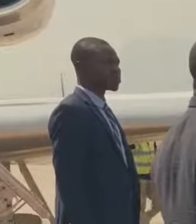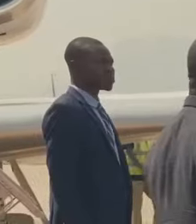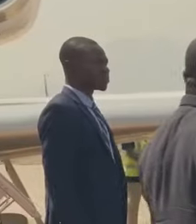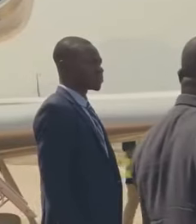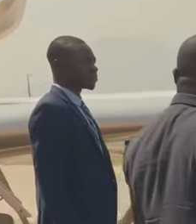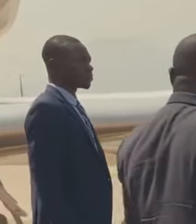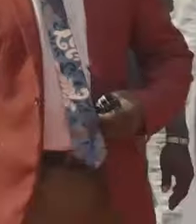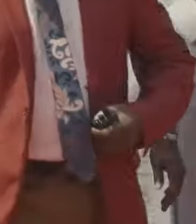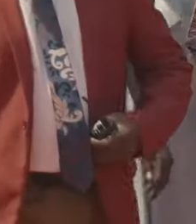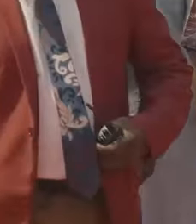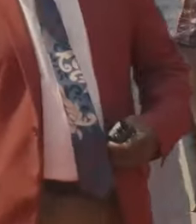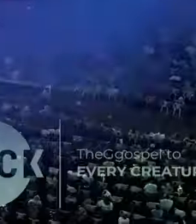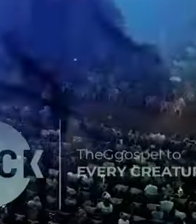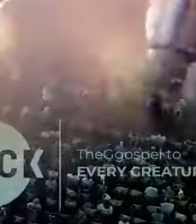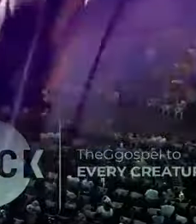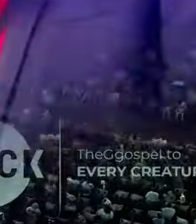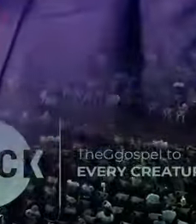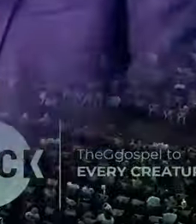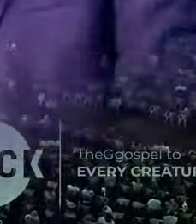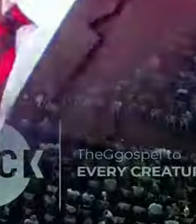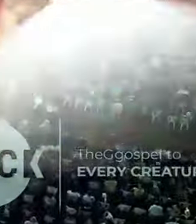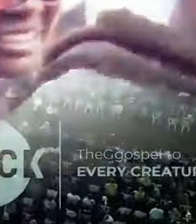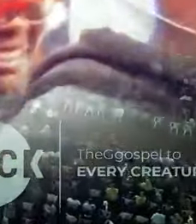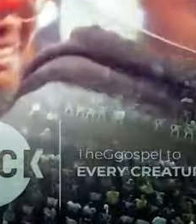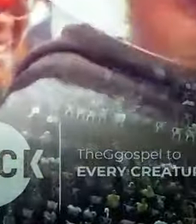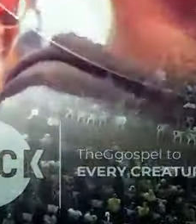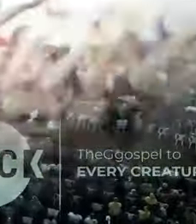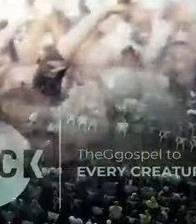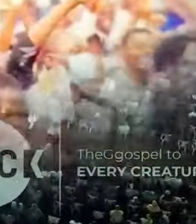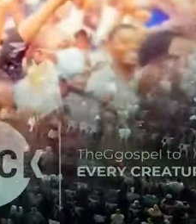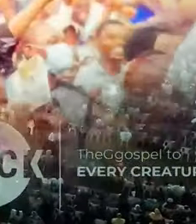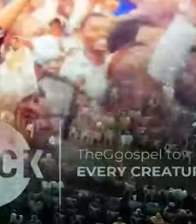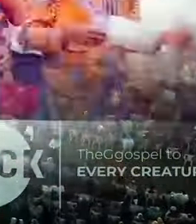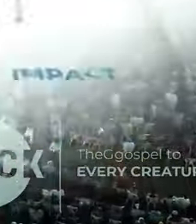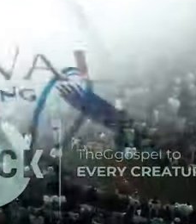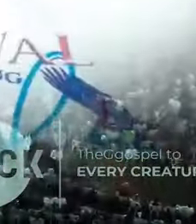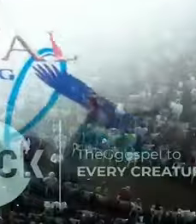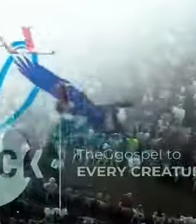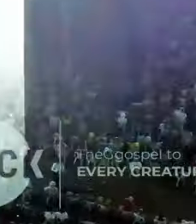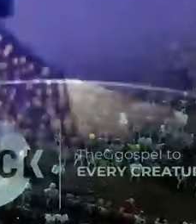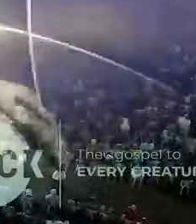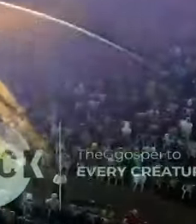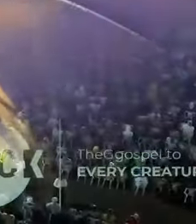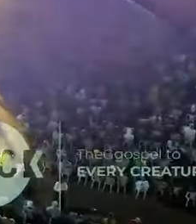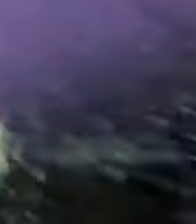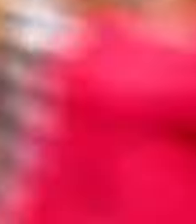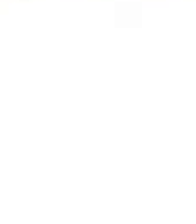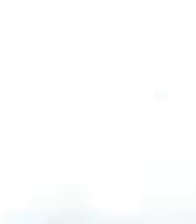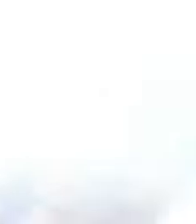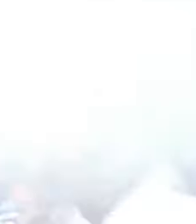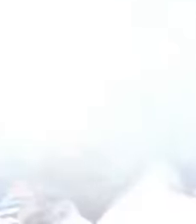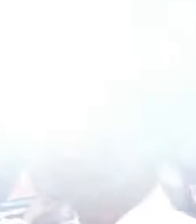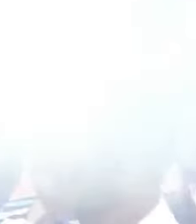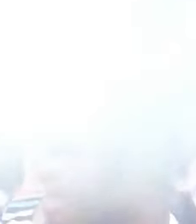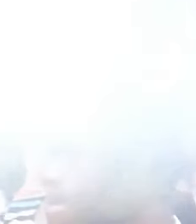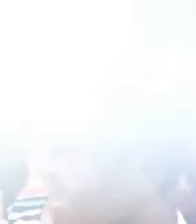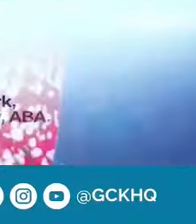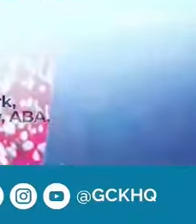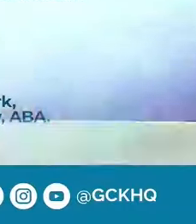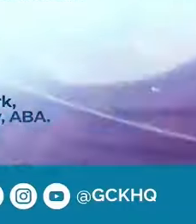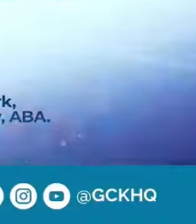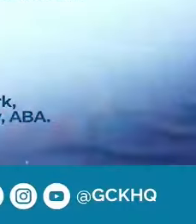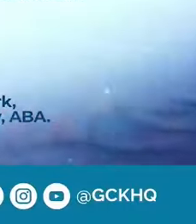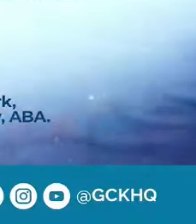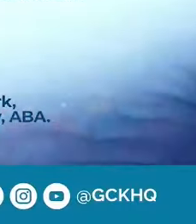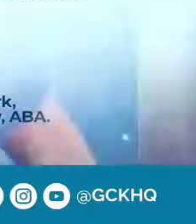Pastor Dr. W.F. Kumuyi. Youths that will become godly catalysts in this present world. Presenting the